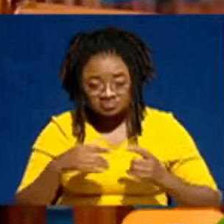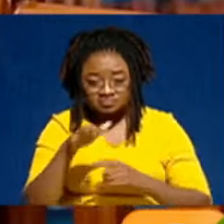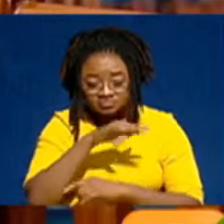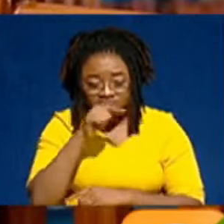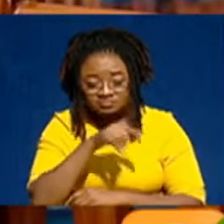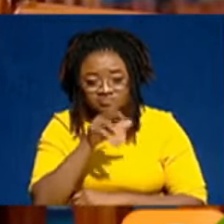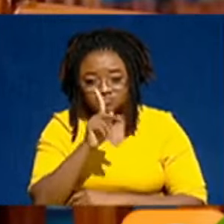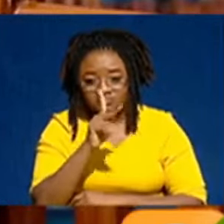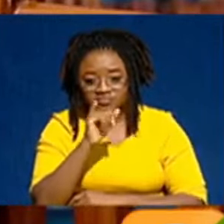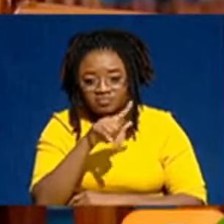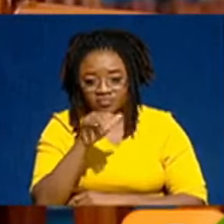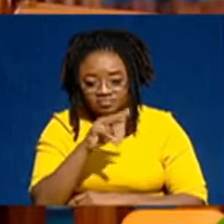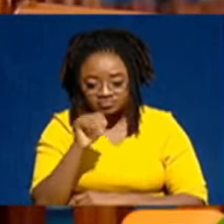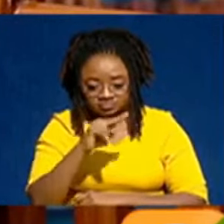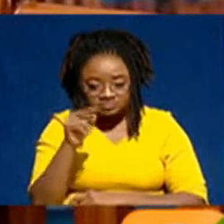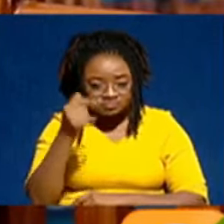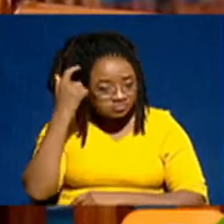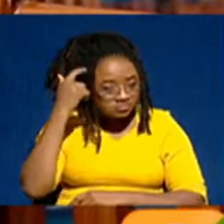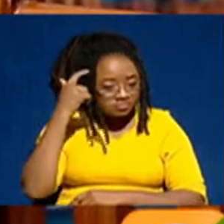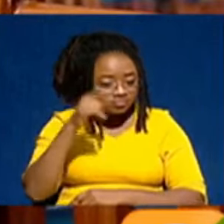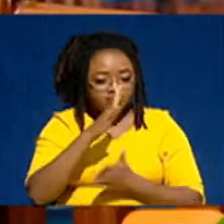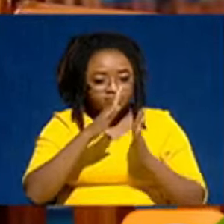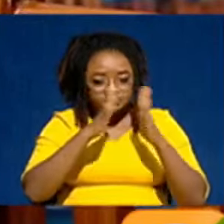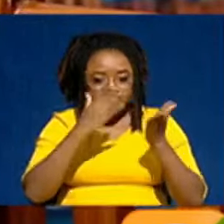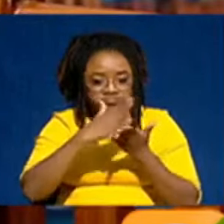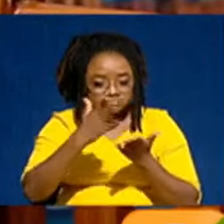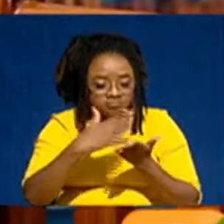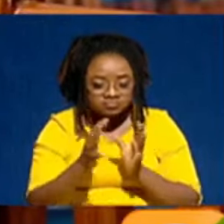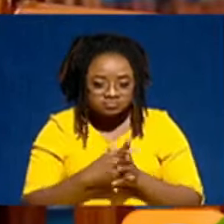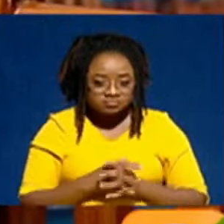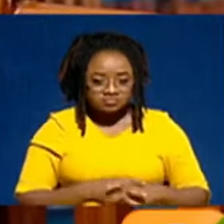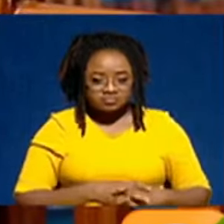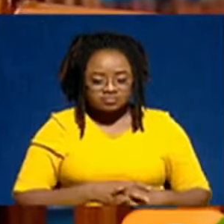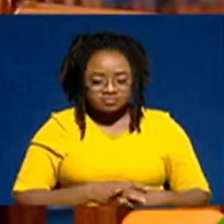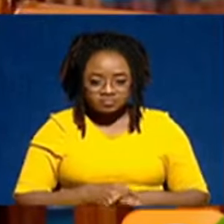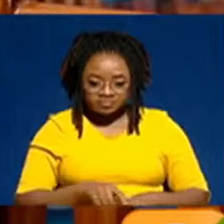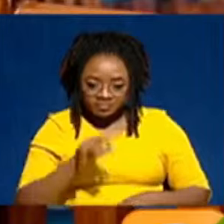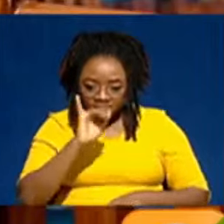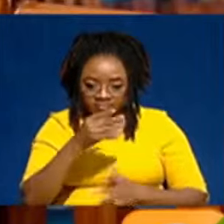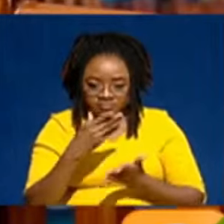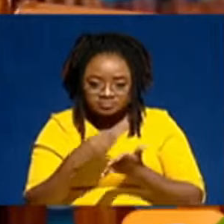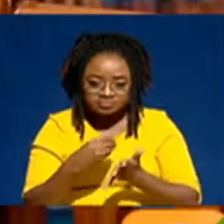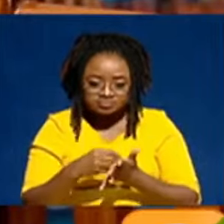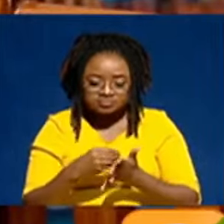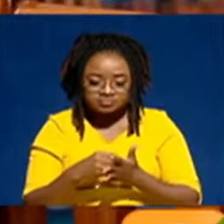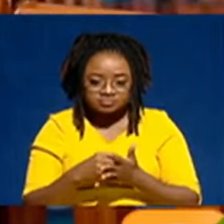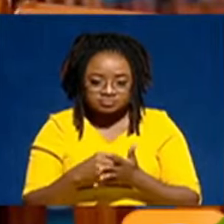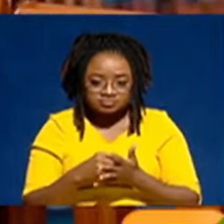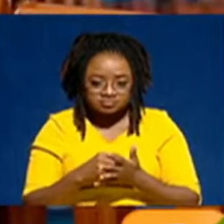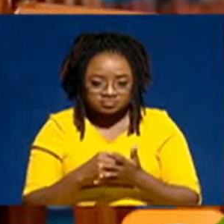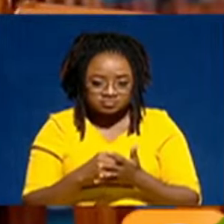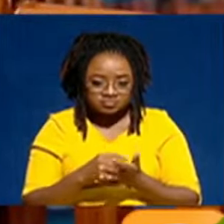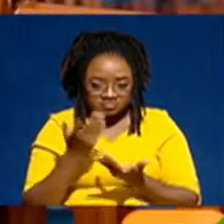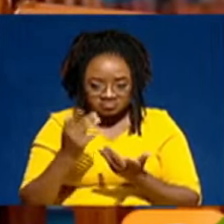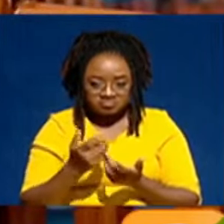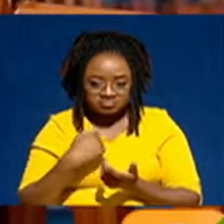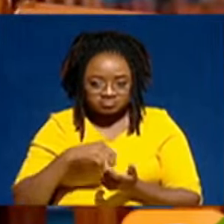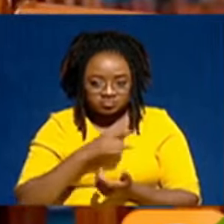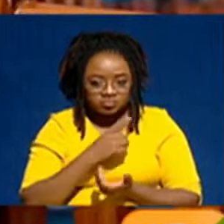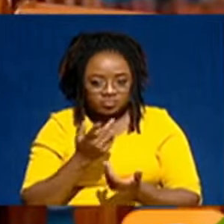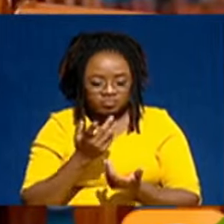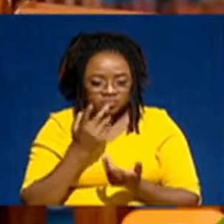the day, because what has happened is that the developer wants to recoup their money. They have to, make sure that they hit their targets in terms of the return